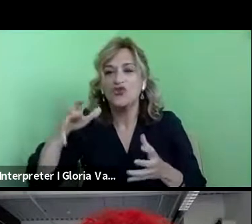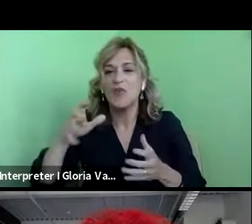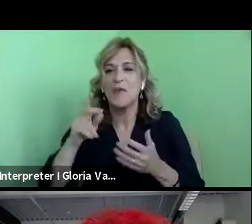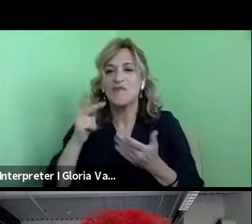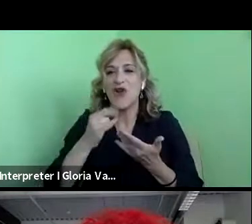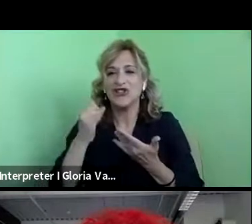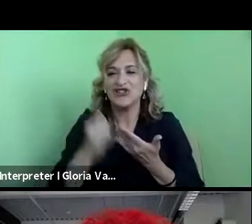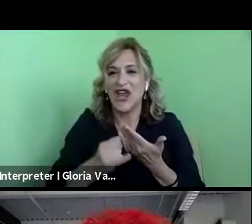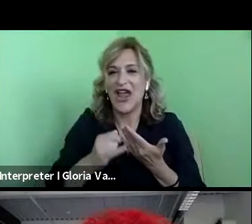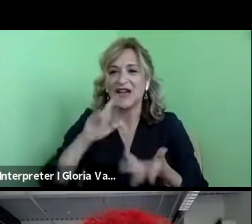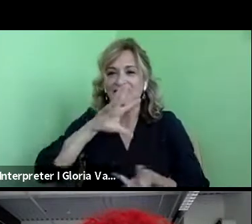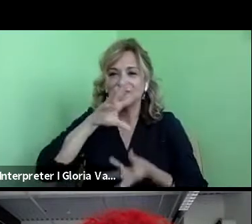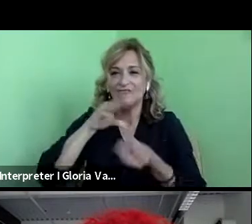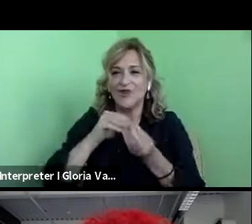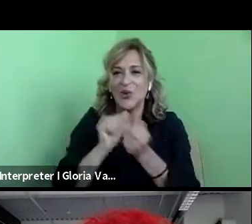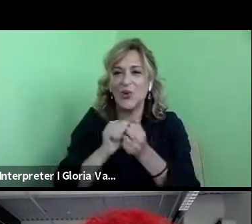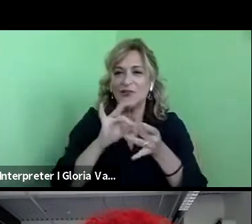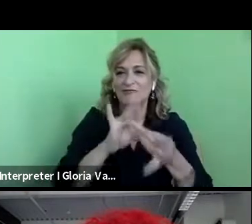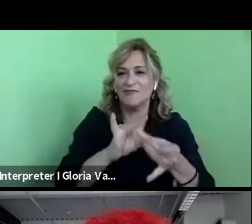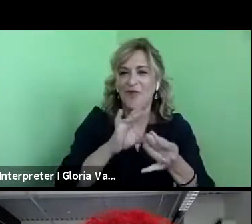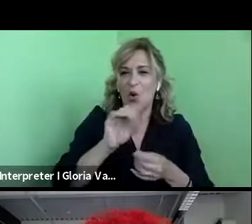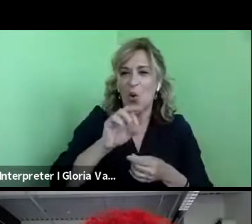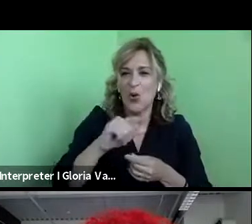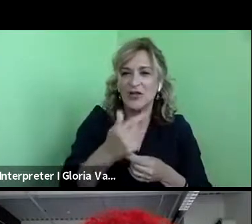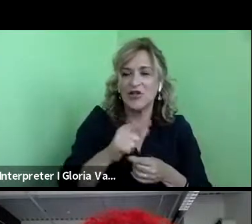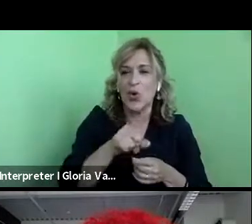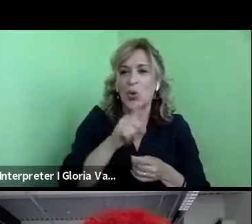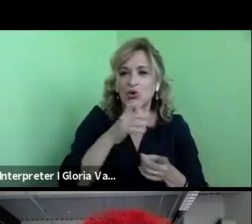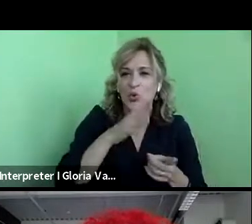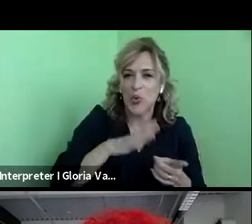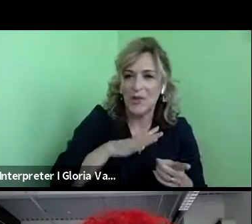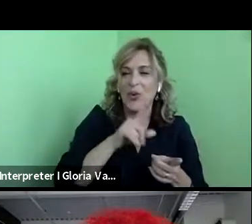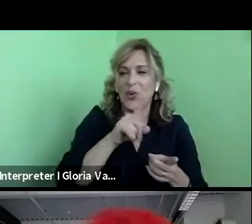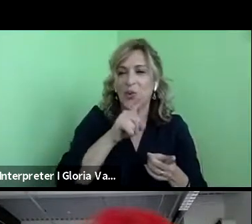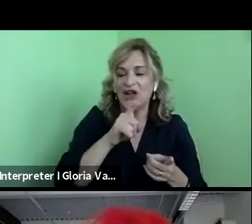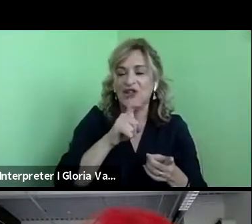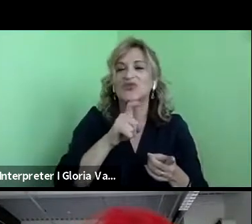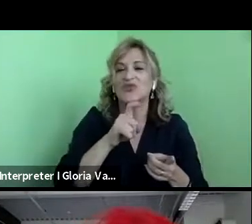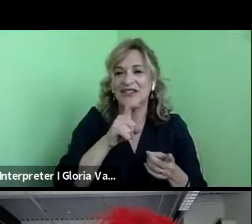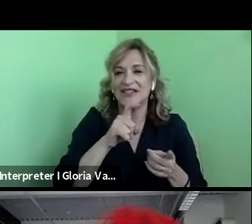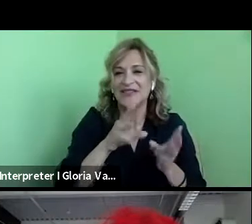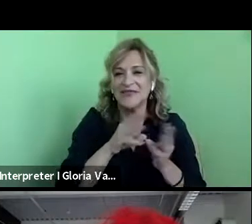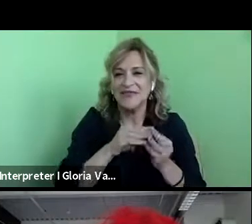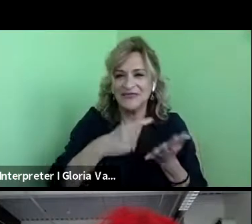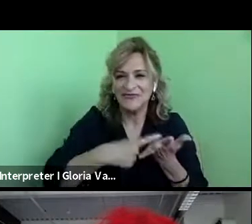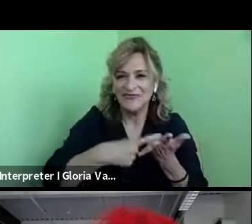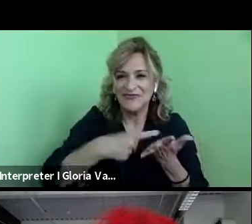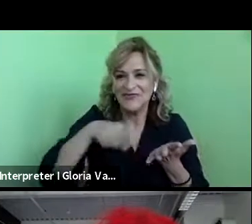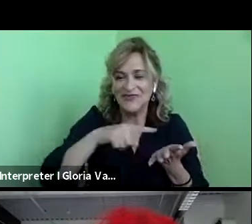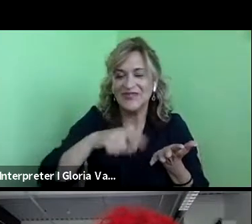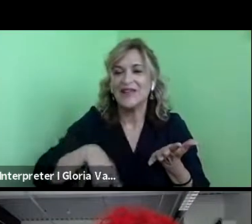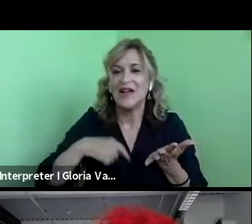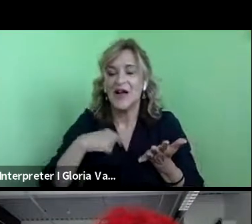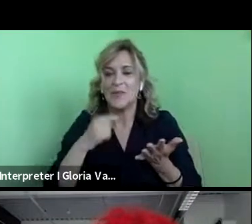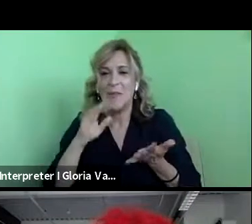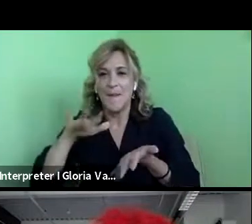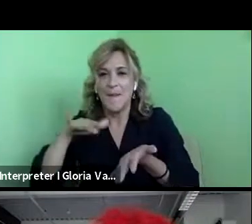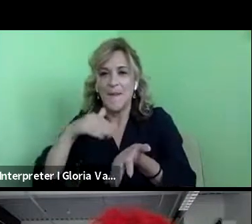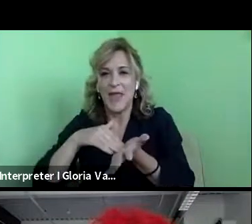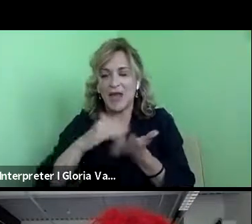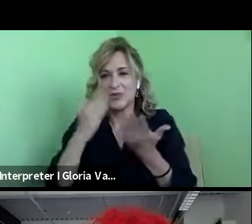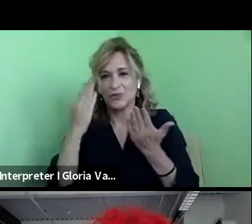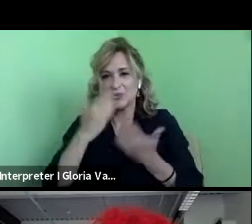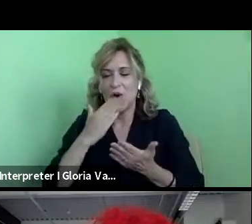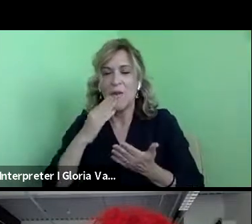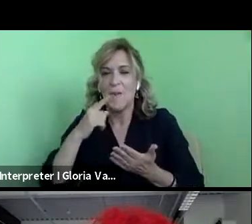Years, 100 Women series. I am a medium or darker brown complected Black woman.